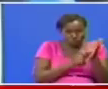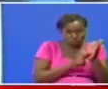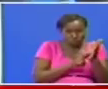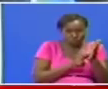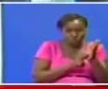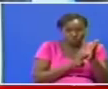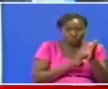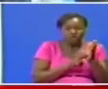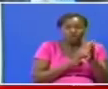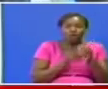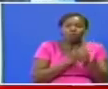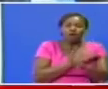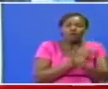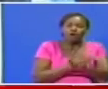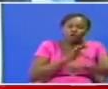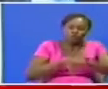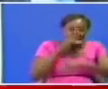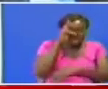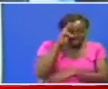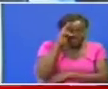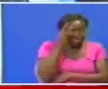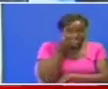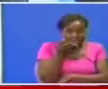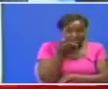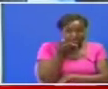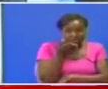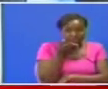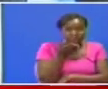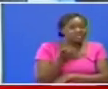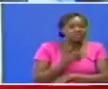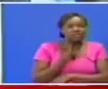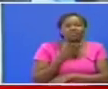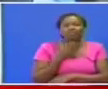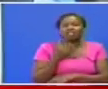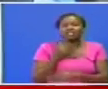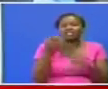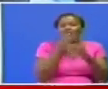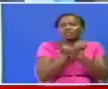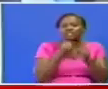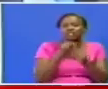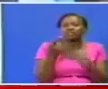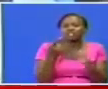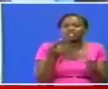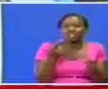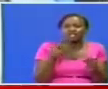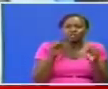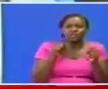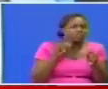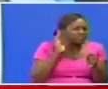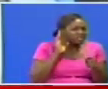and for good reason. They never won the presidency in the first place. And I wonder really whether you are able to hear